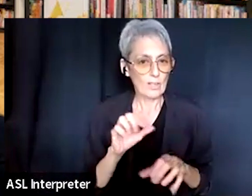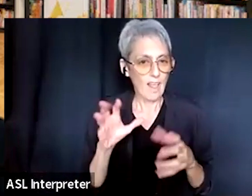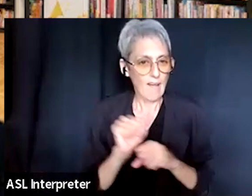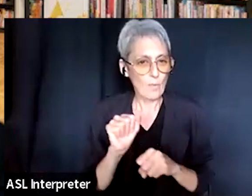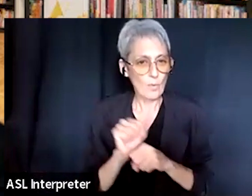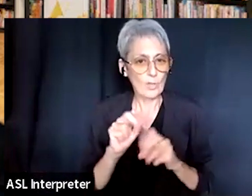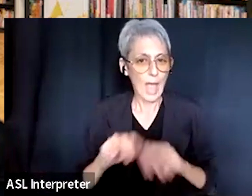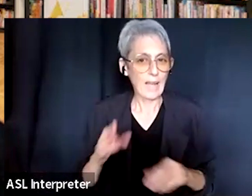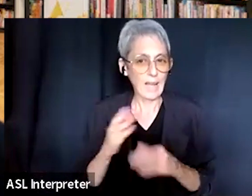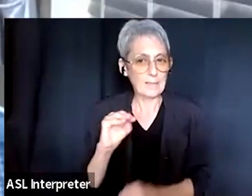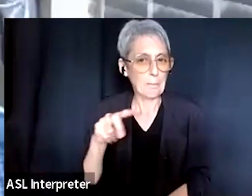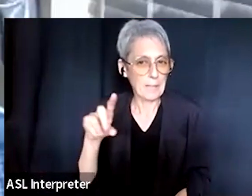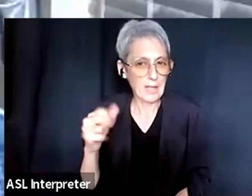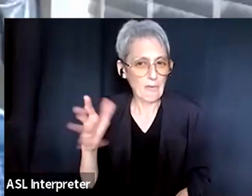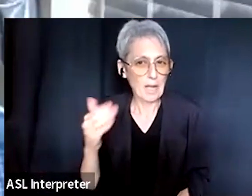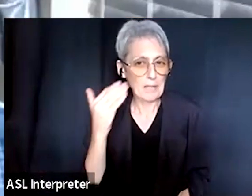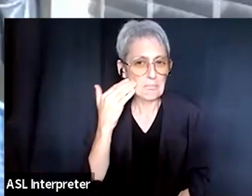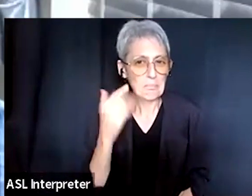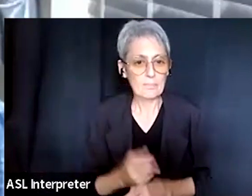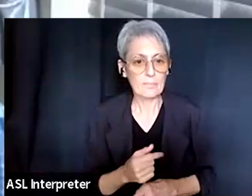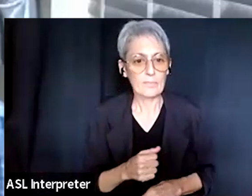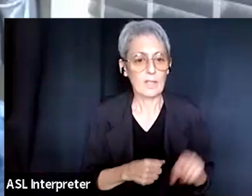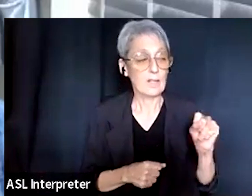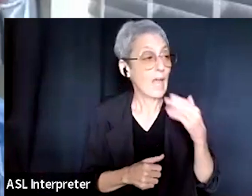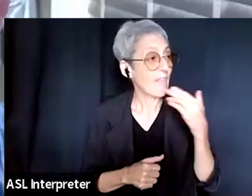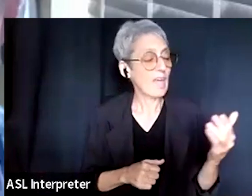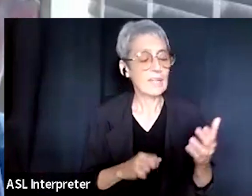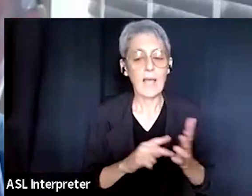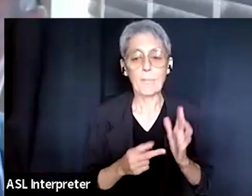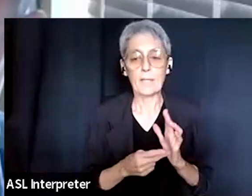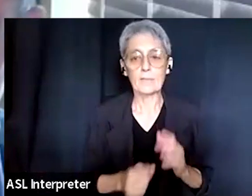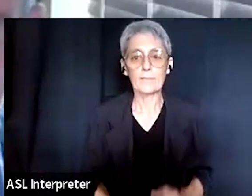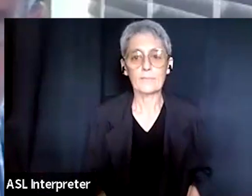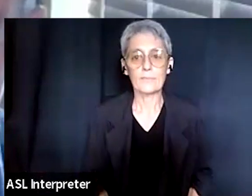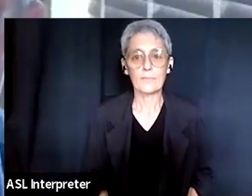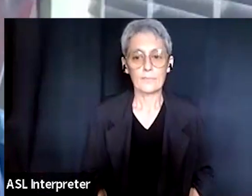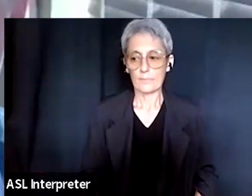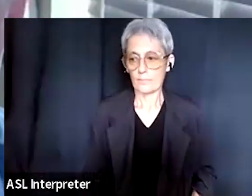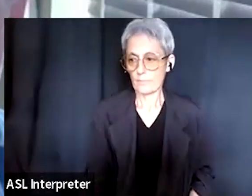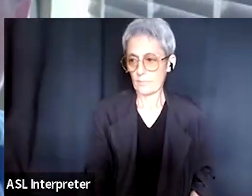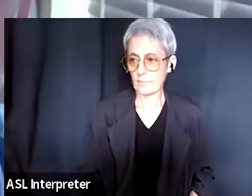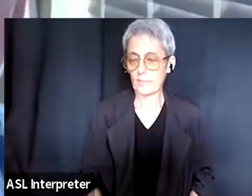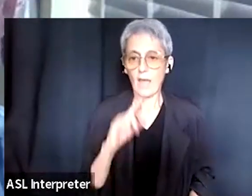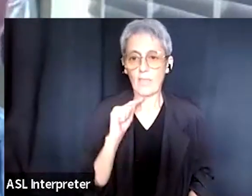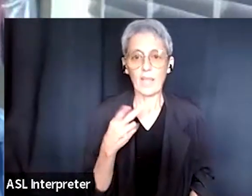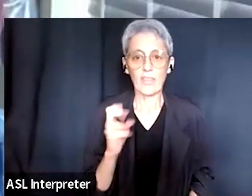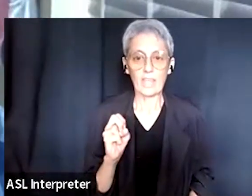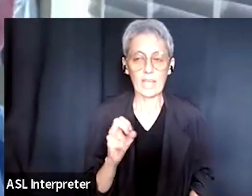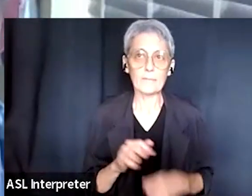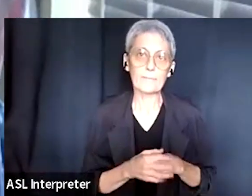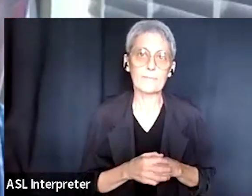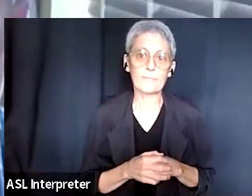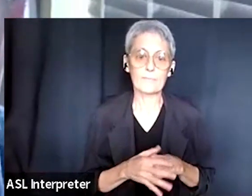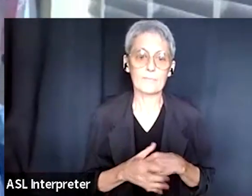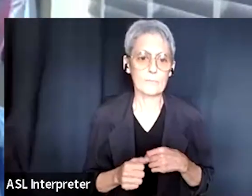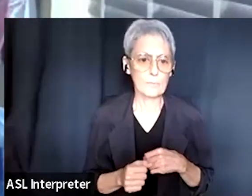media. Yeah, thanks. I mean, I think without a doubt, the Soldier Story podcasts are